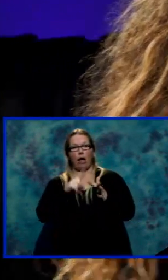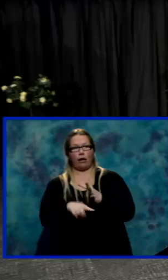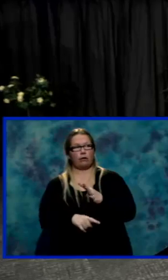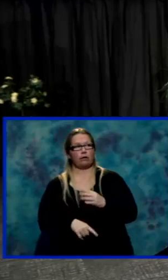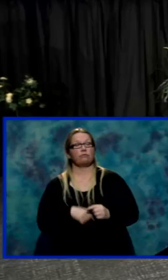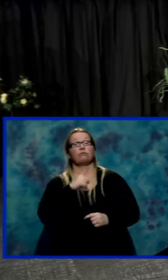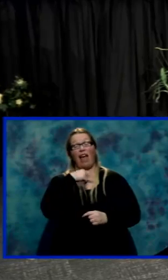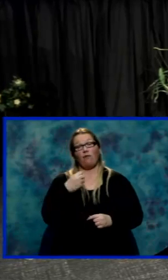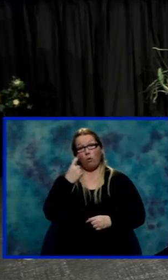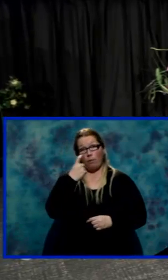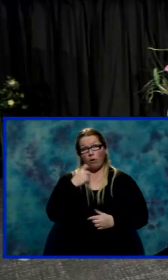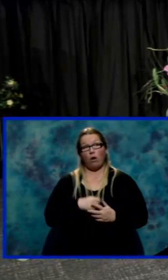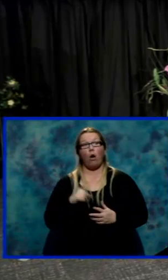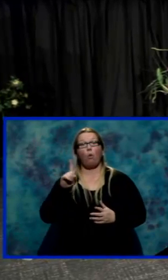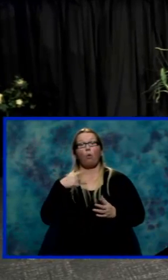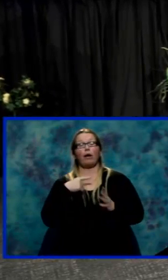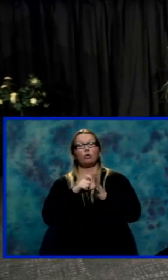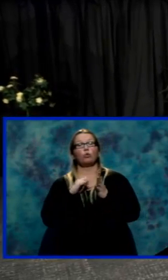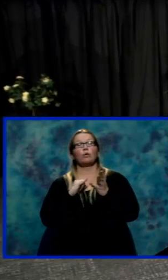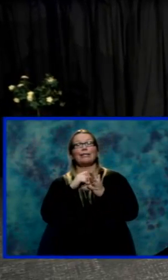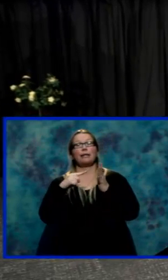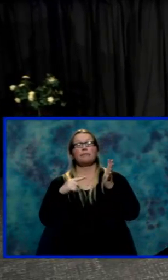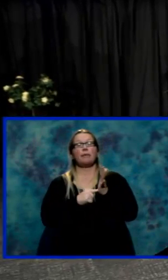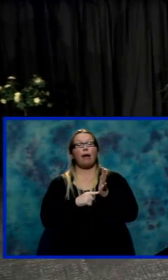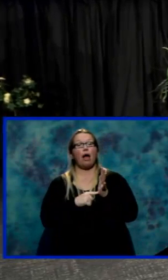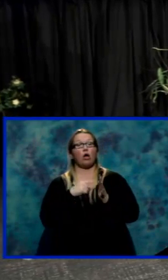one more. What are we doing September